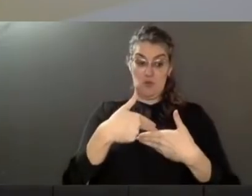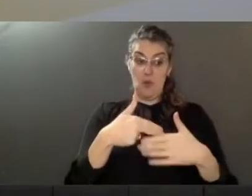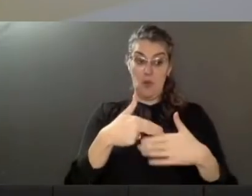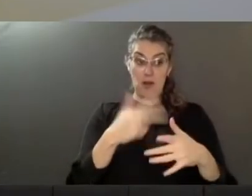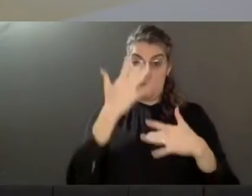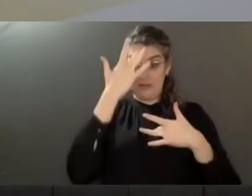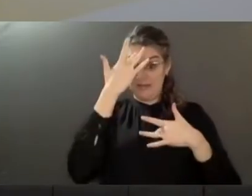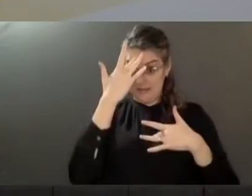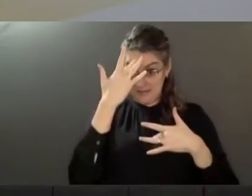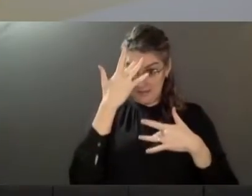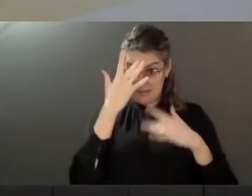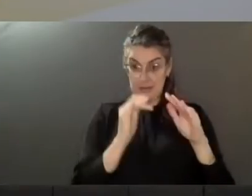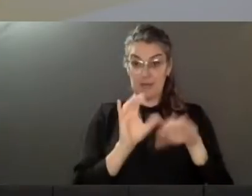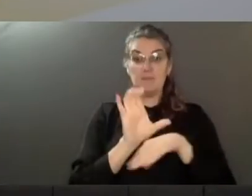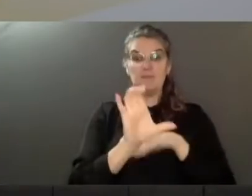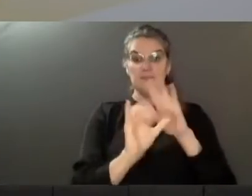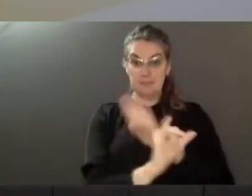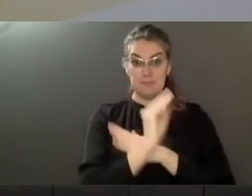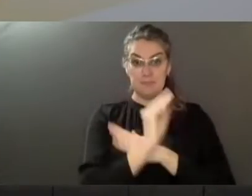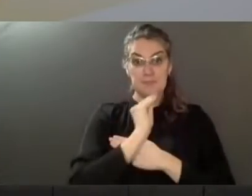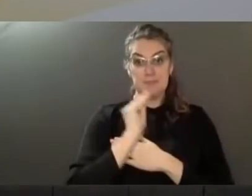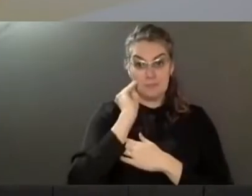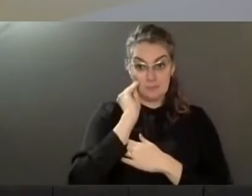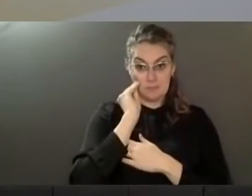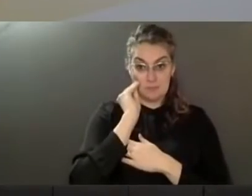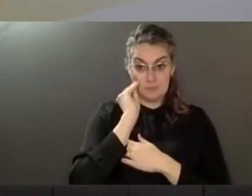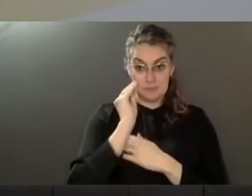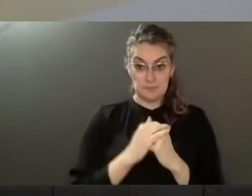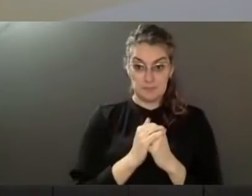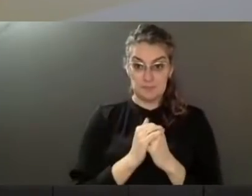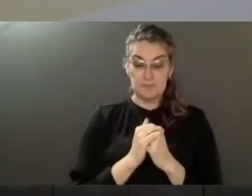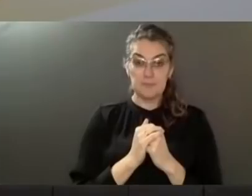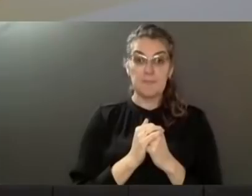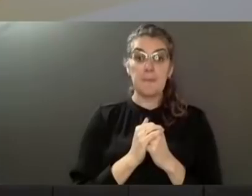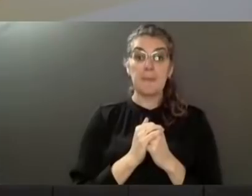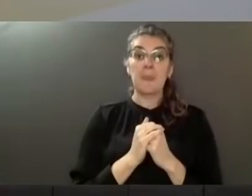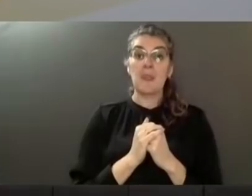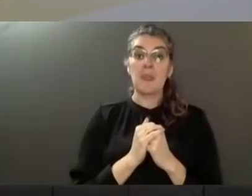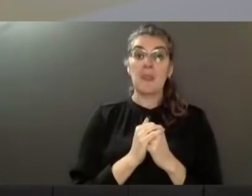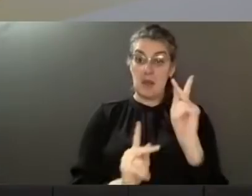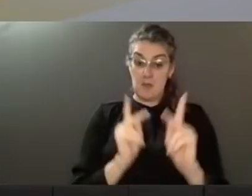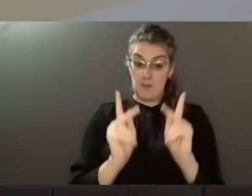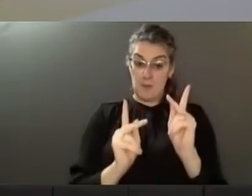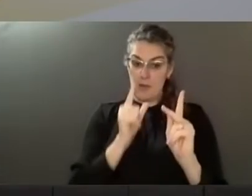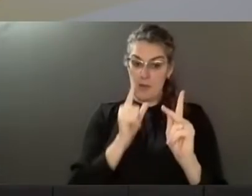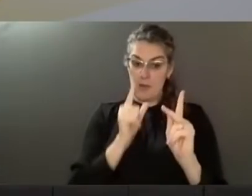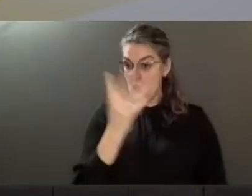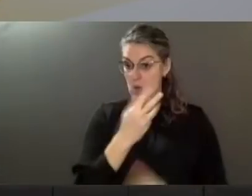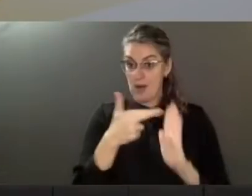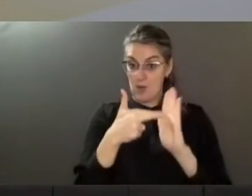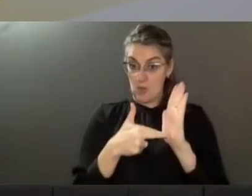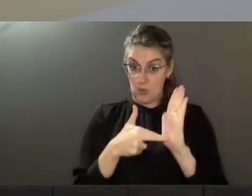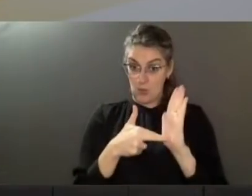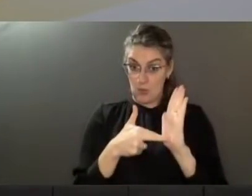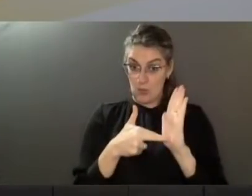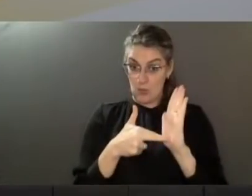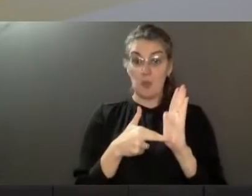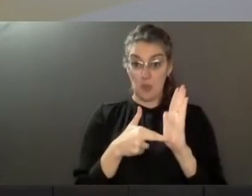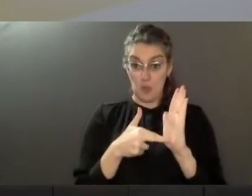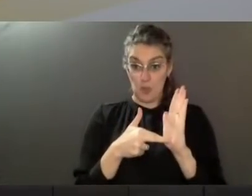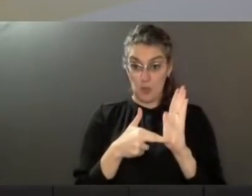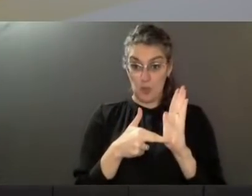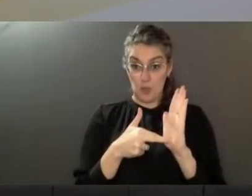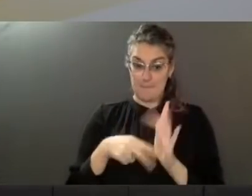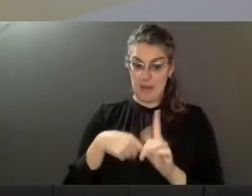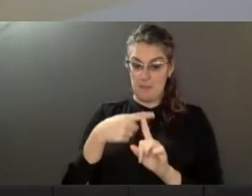Individuals who are not following isolation have led to additional cases over the last months in this province, and